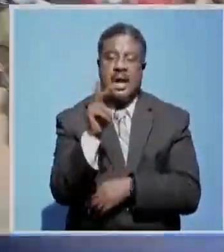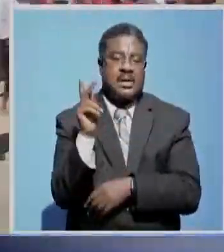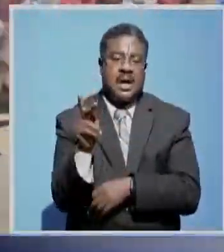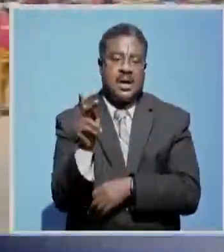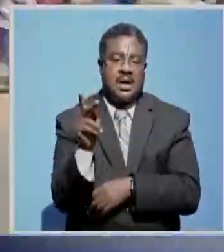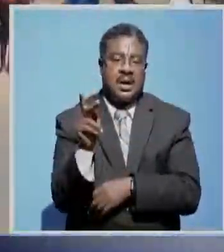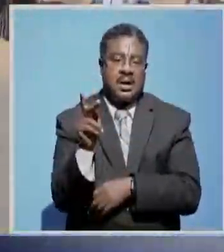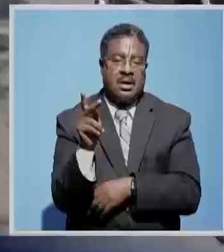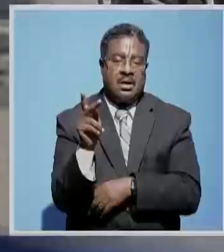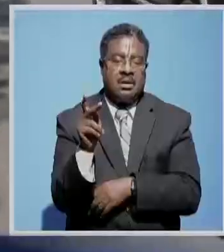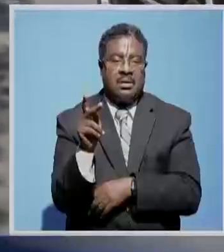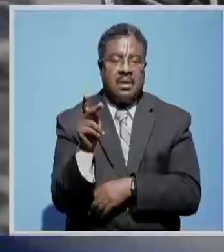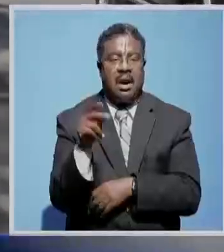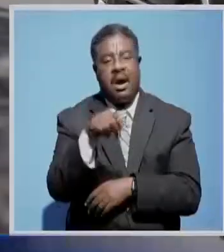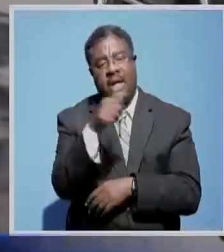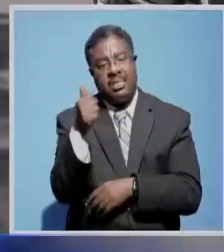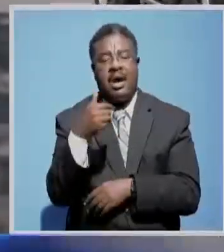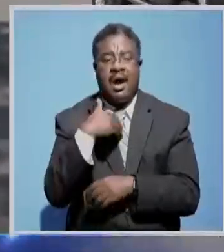waved white handkerchiefs.